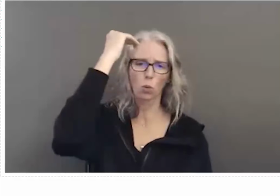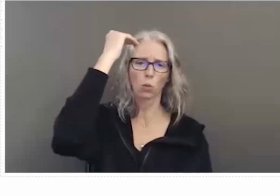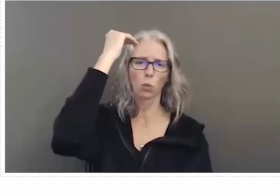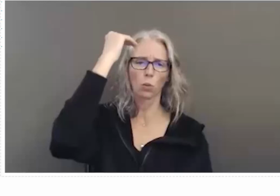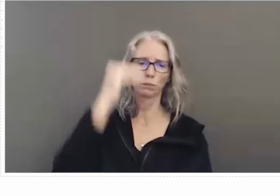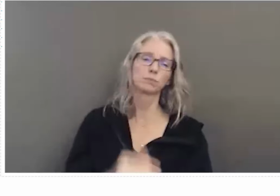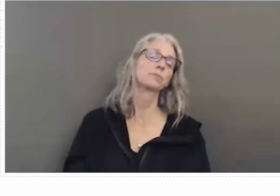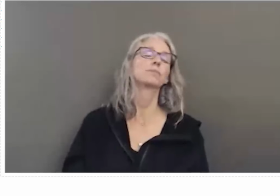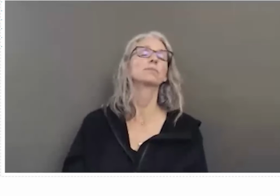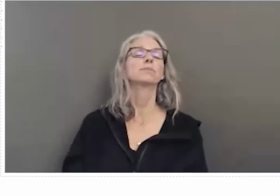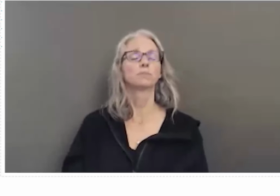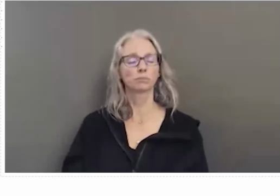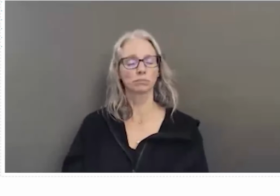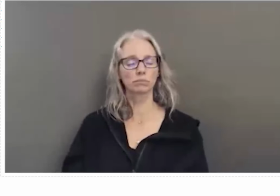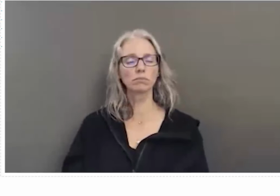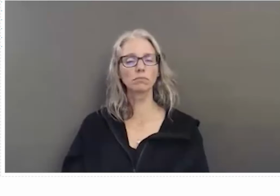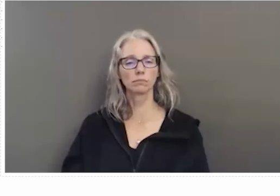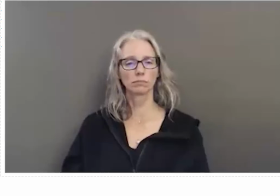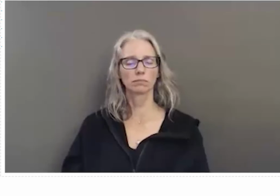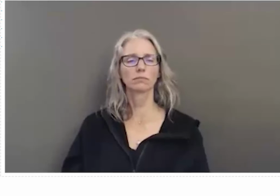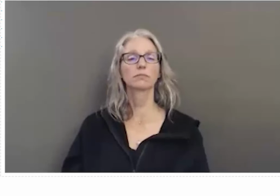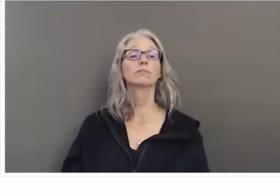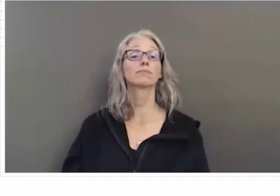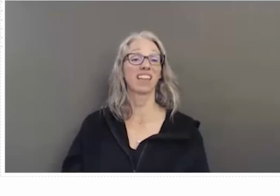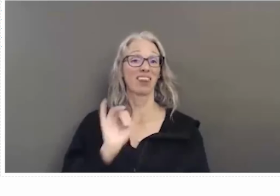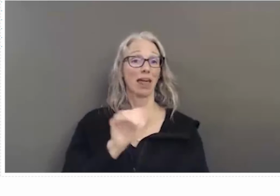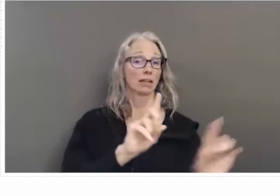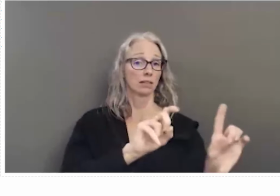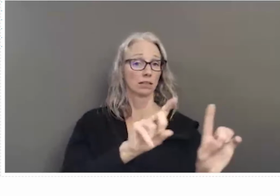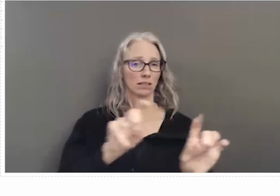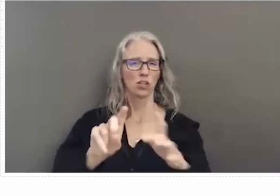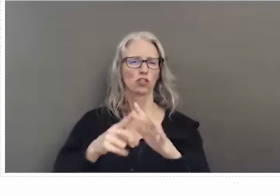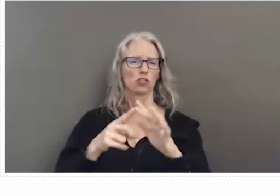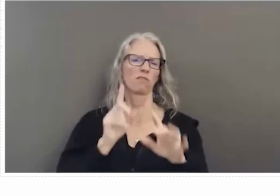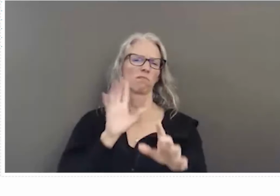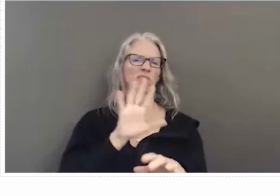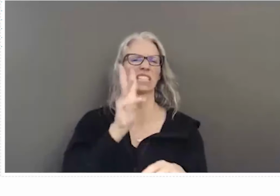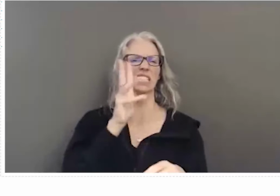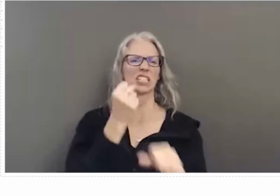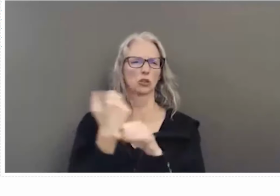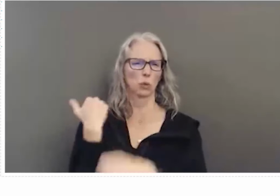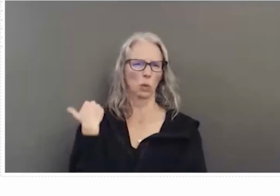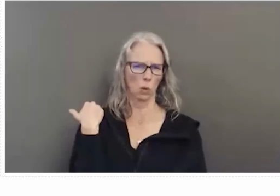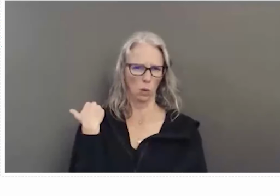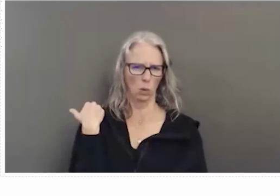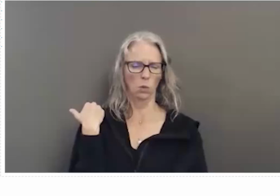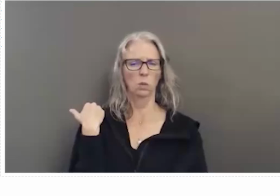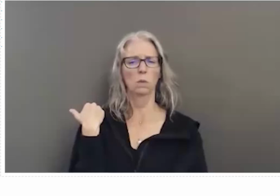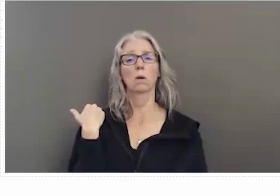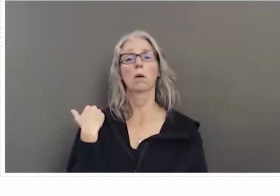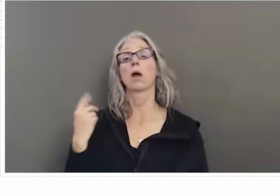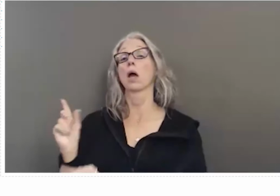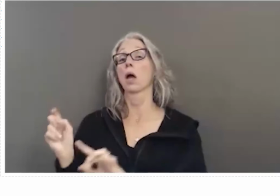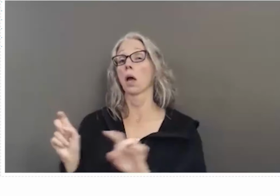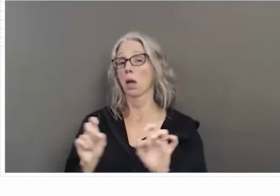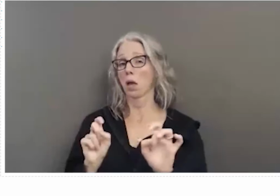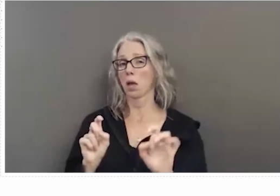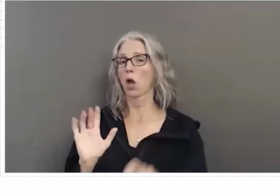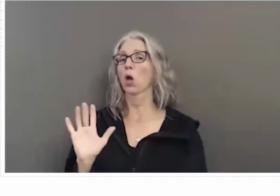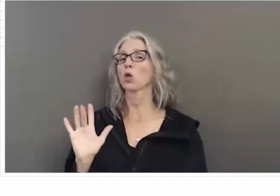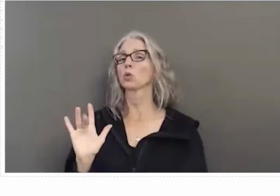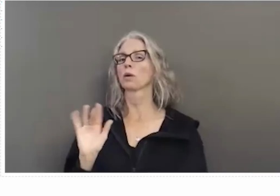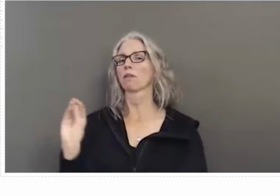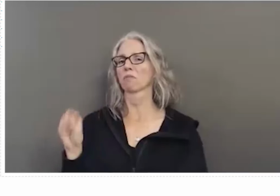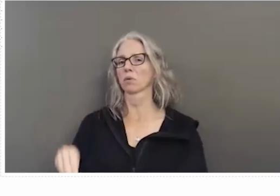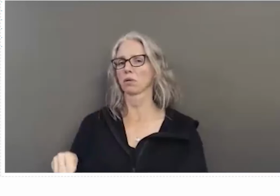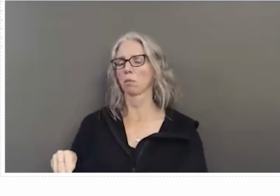started doing that study about 6 years ago, is that we saw that there was about maybe 25% of Canadians that were